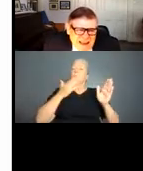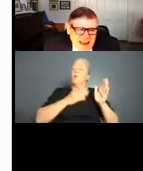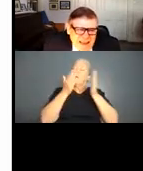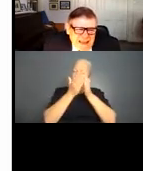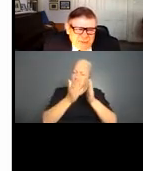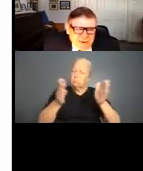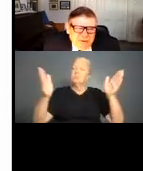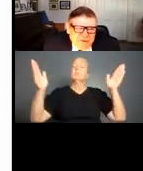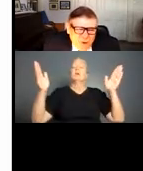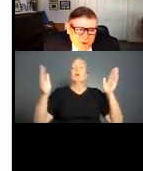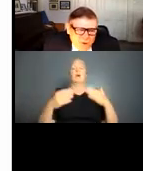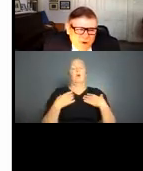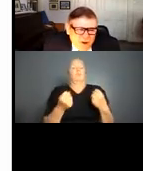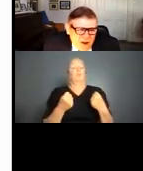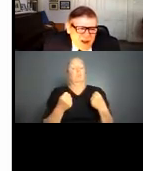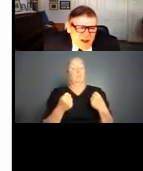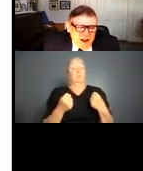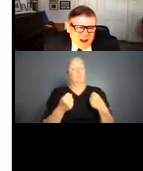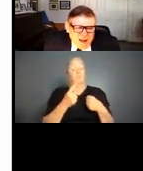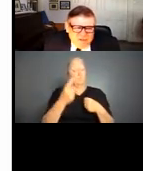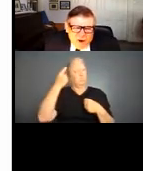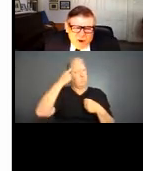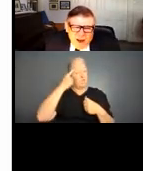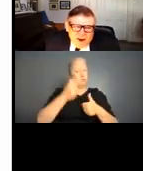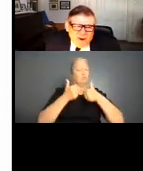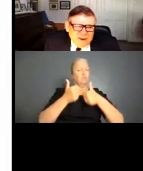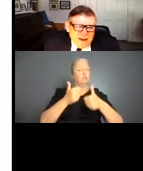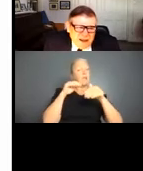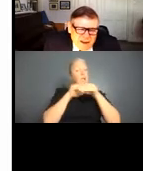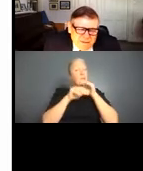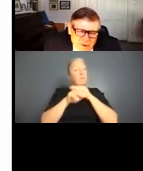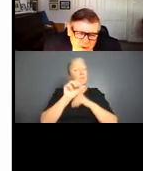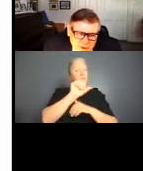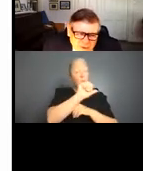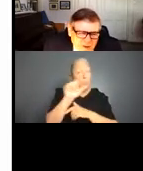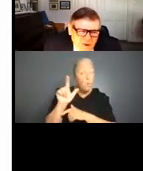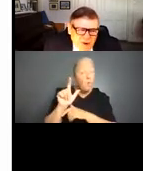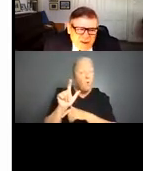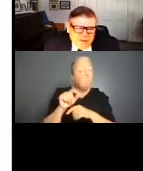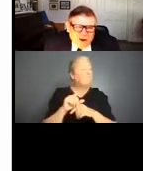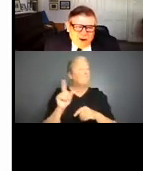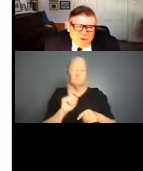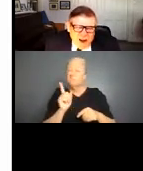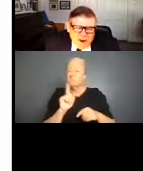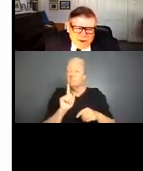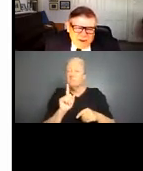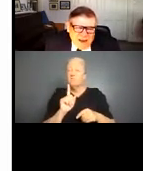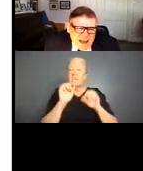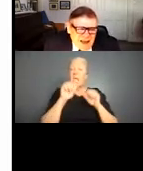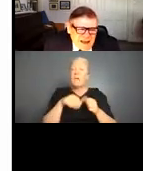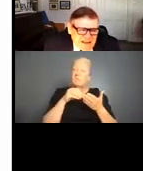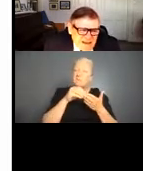Is it accessible for all? If not, why not? Is it affordable for all? If not, why